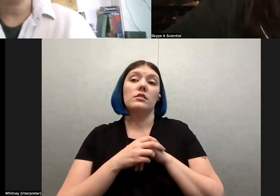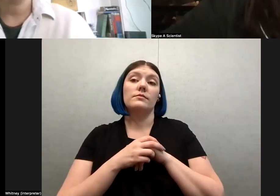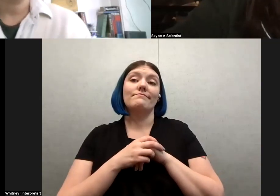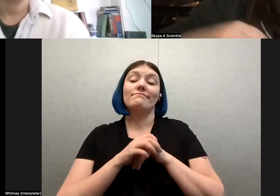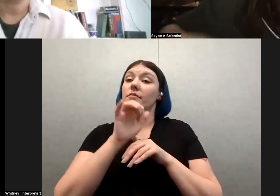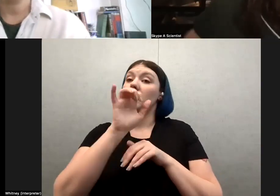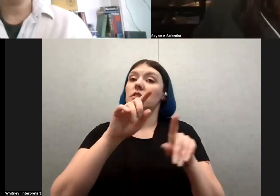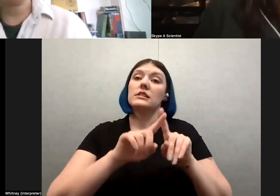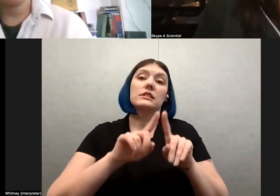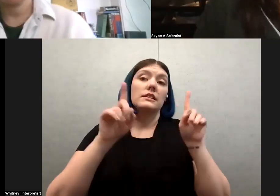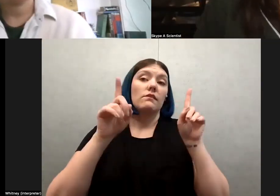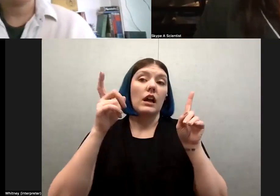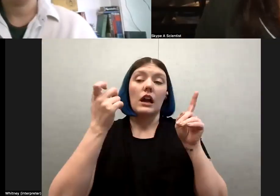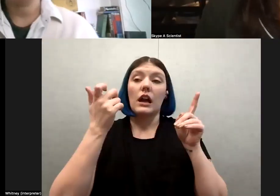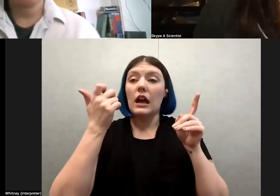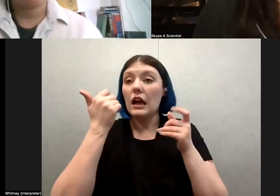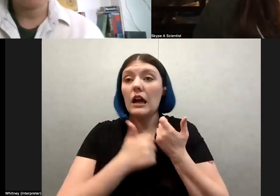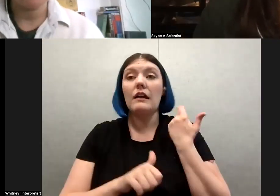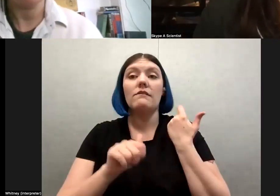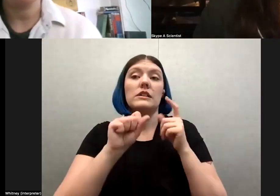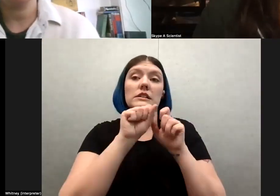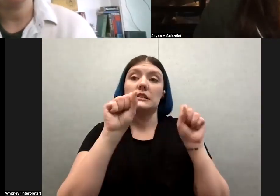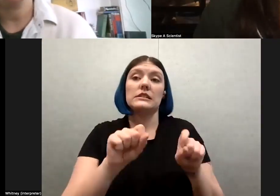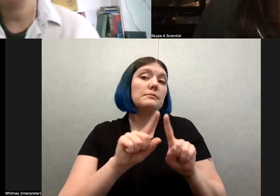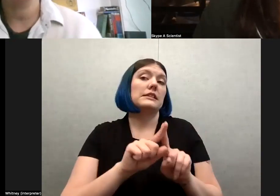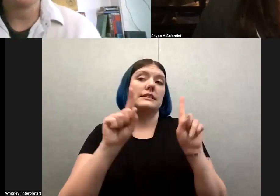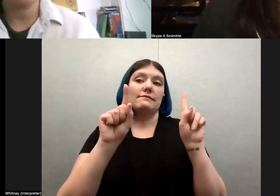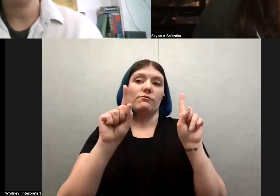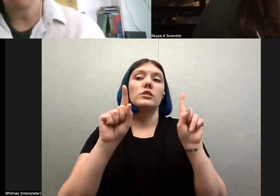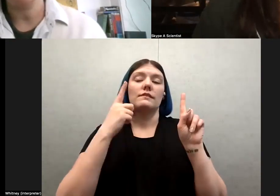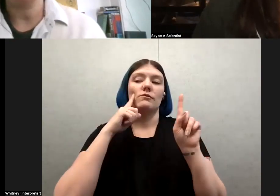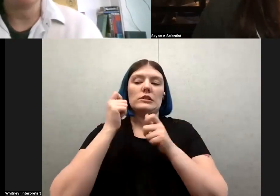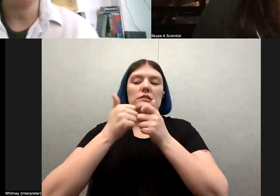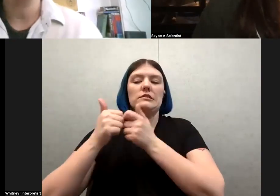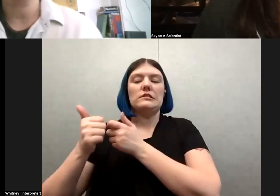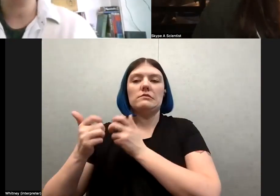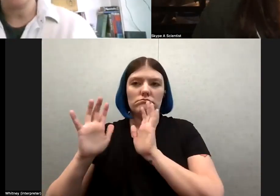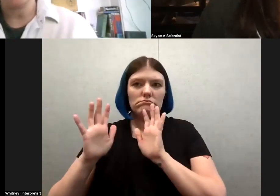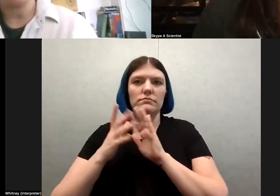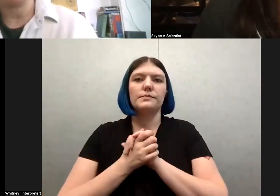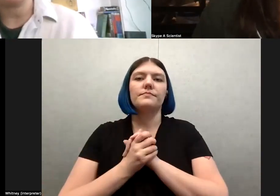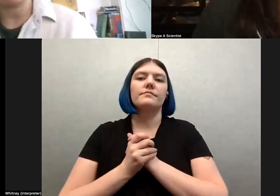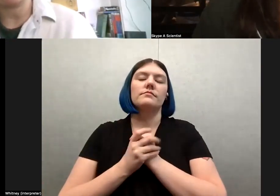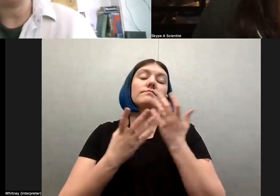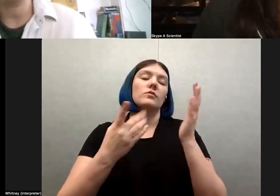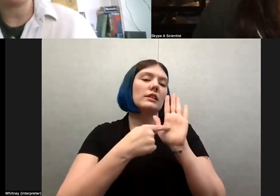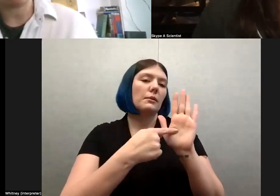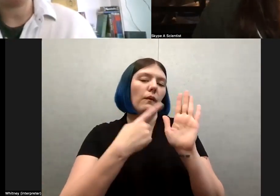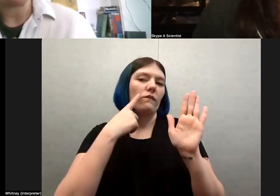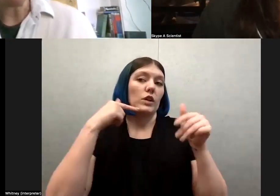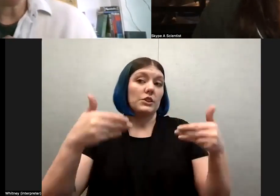for every ecosystem is going to have a different set of plants that is good to judge the quality or not. So I'll give one example for the